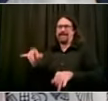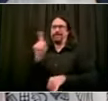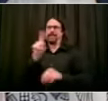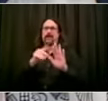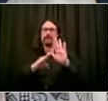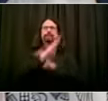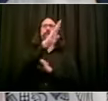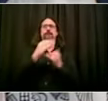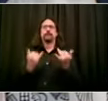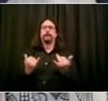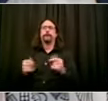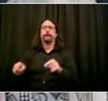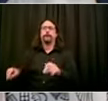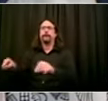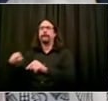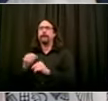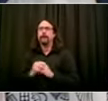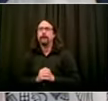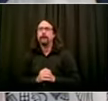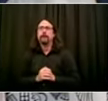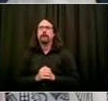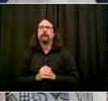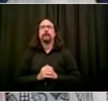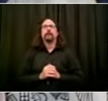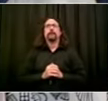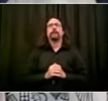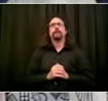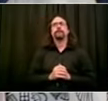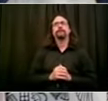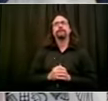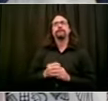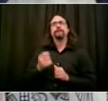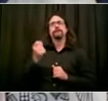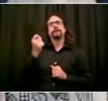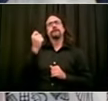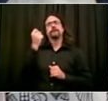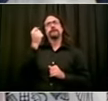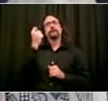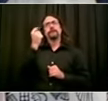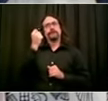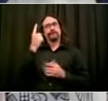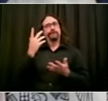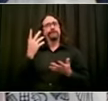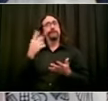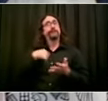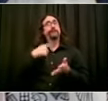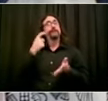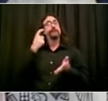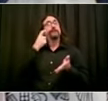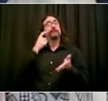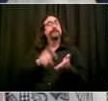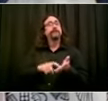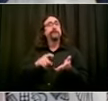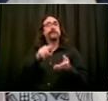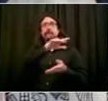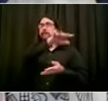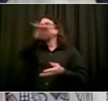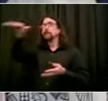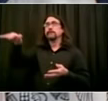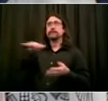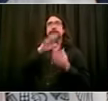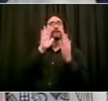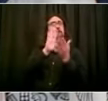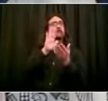now. Obviously, since Labor Day, we've seen a lot more economic activity, more jobs, more travel, schools coming back. There's a lot going on.